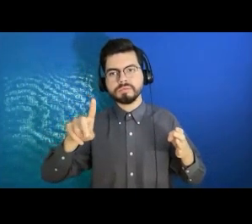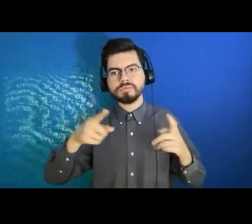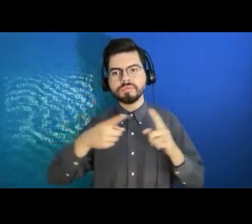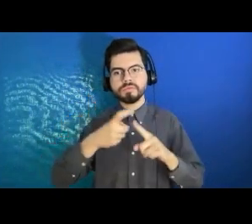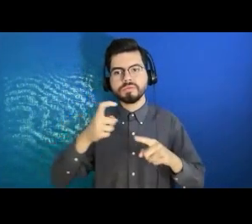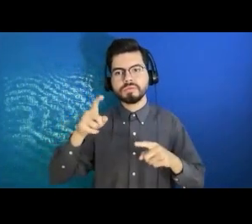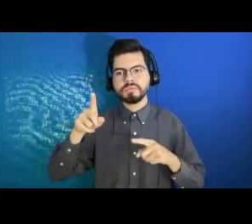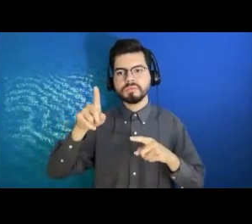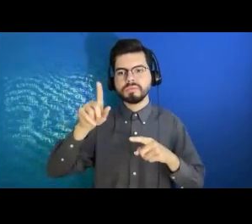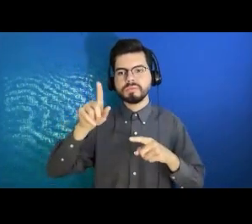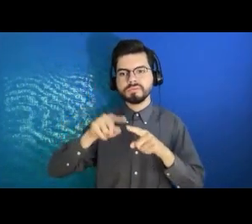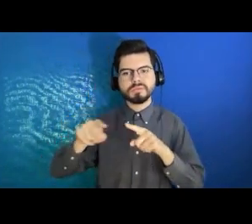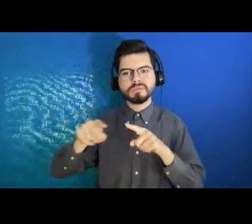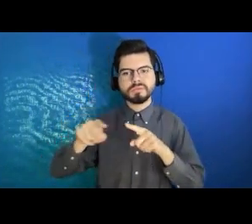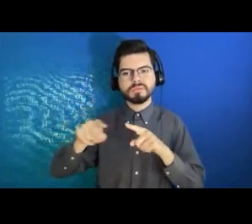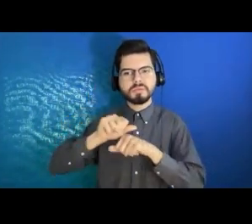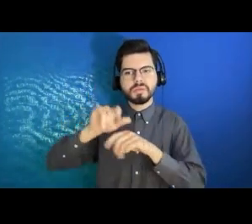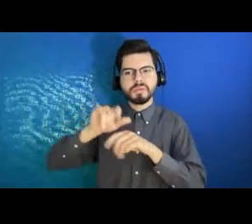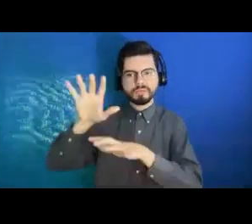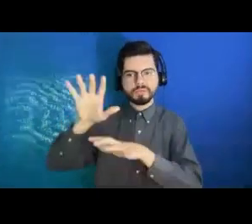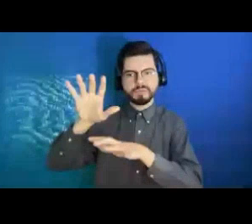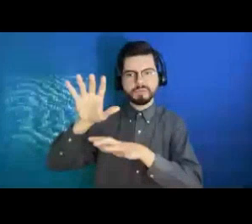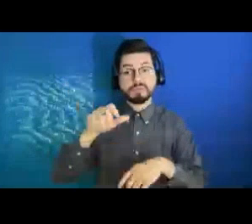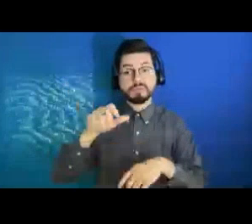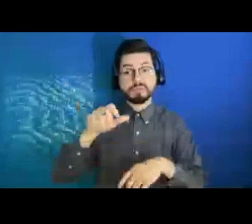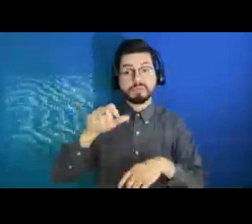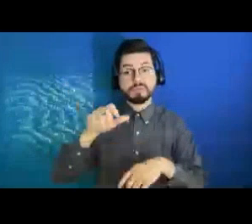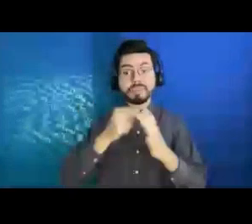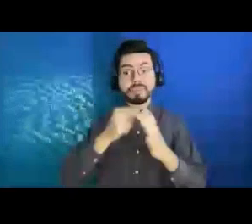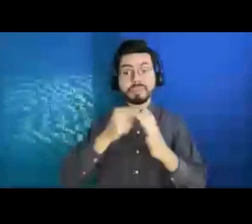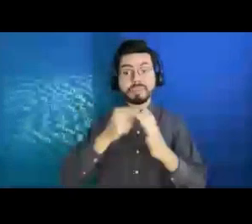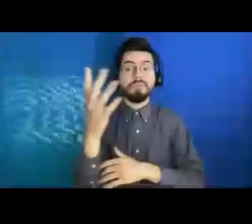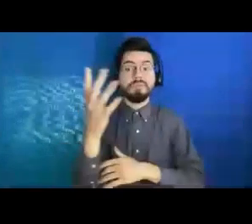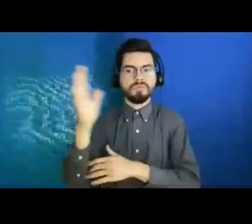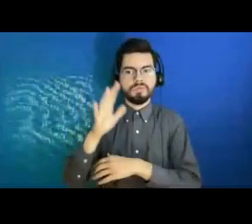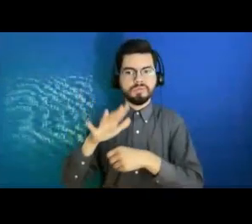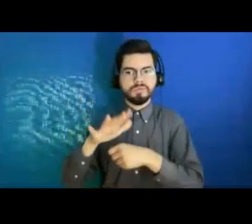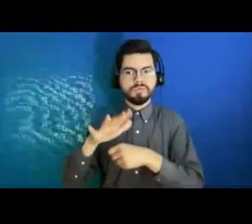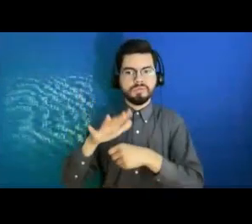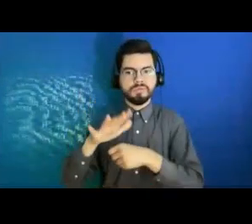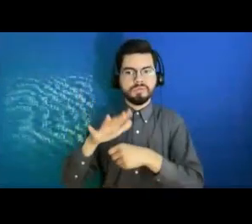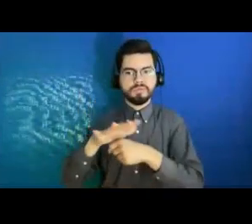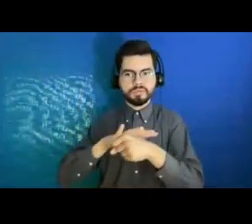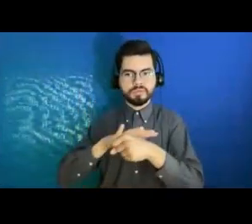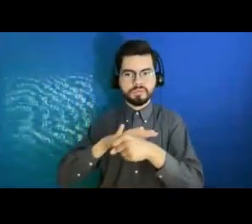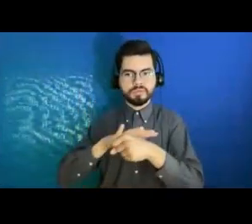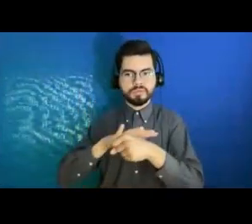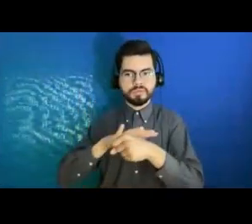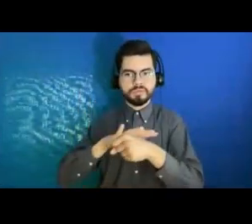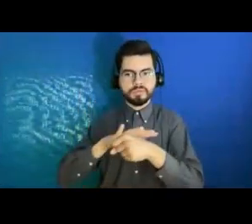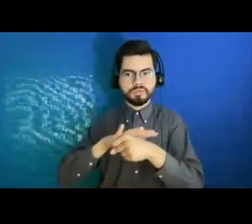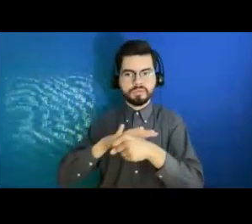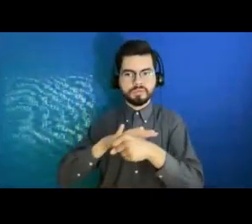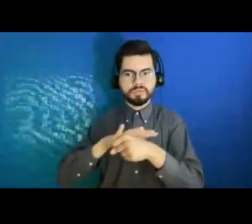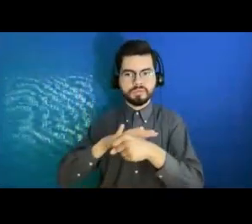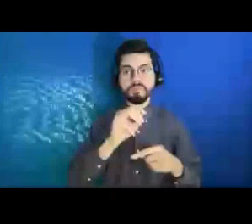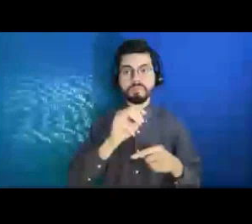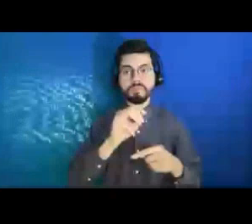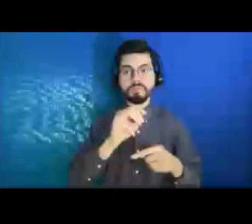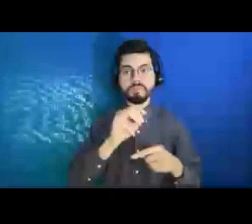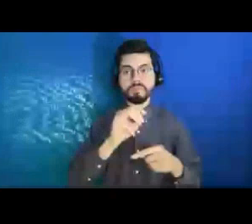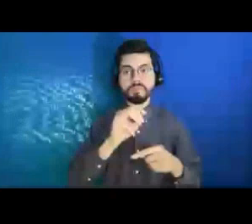marked as well. So it's pretty much the non-forested area on just the west side of the road from Mary Mountain, and it doesn't